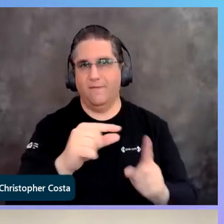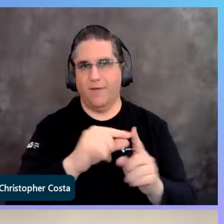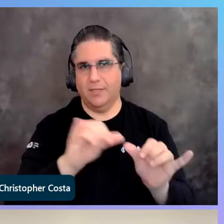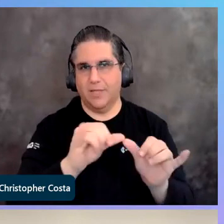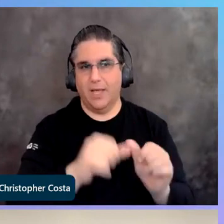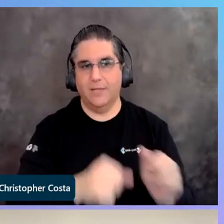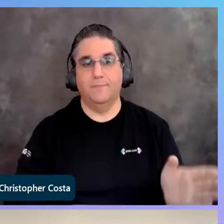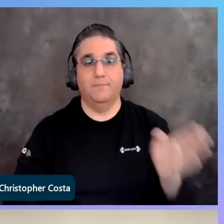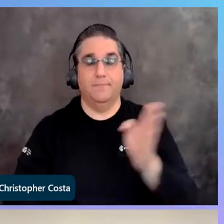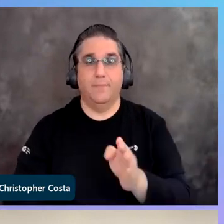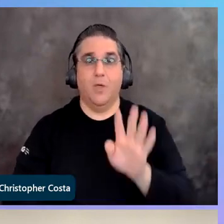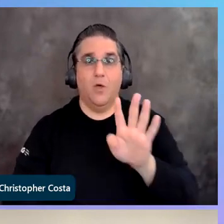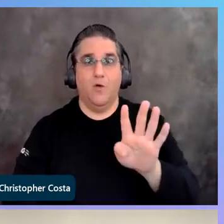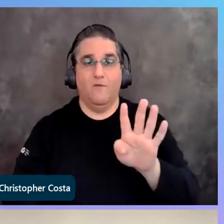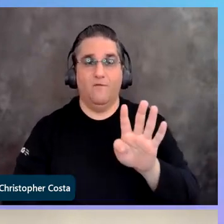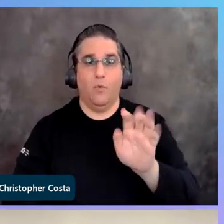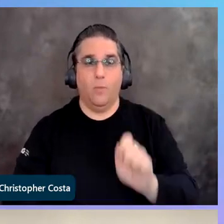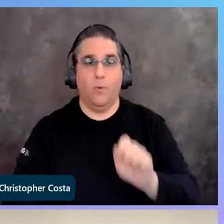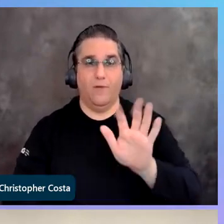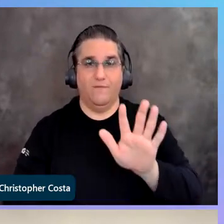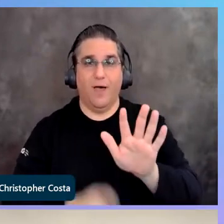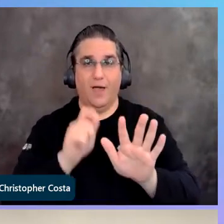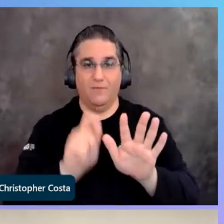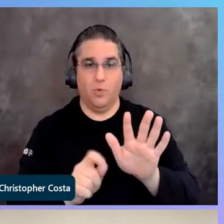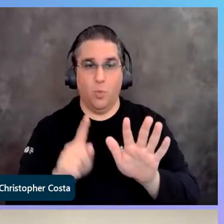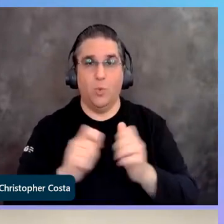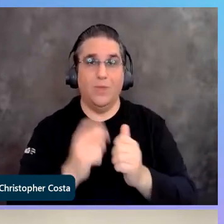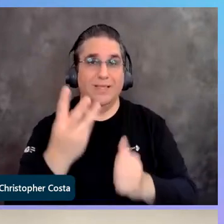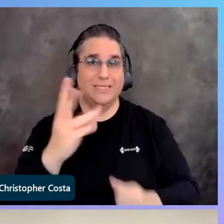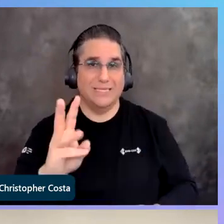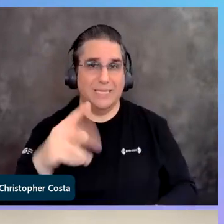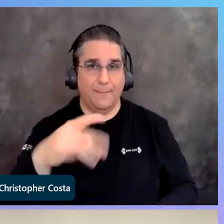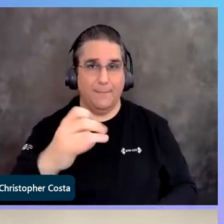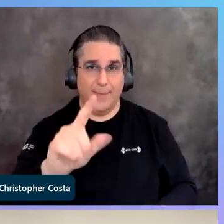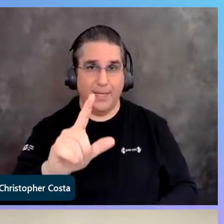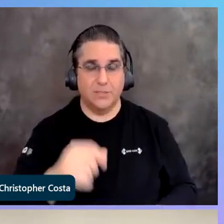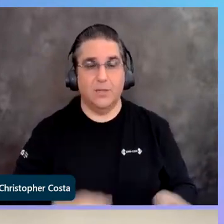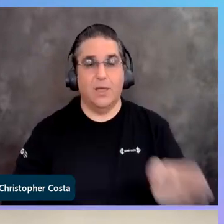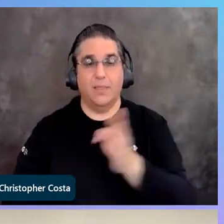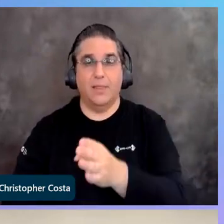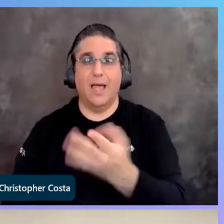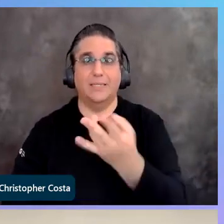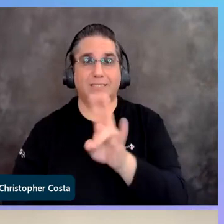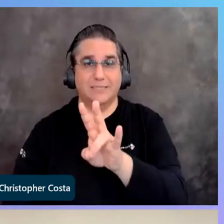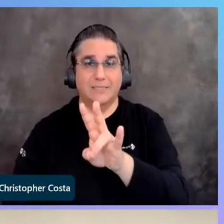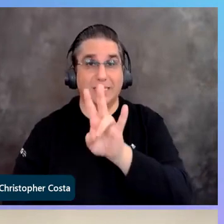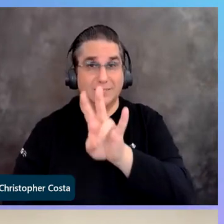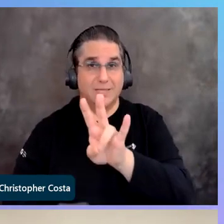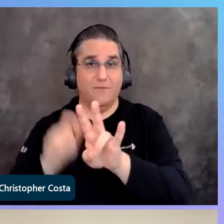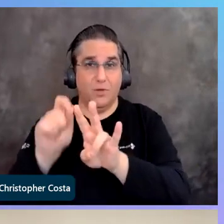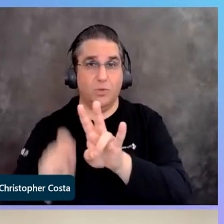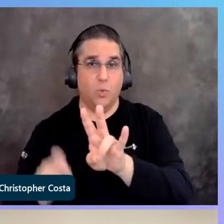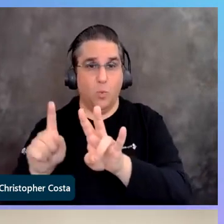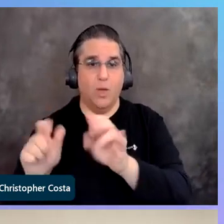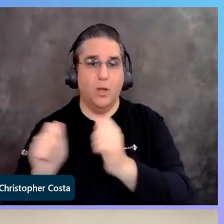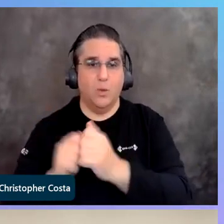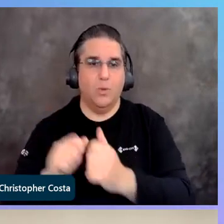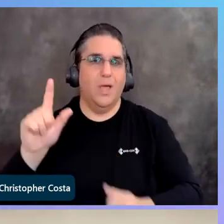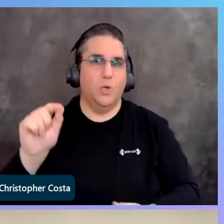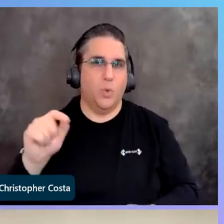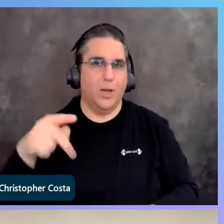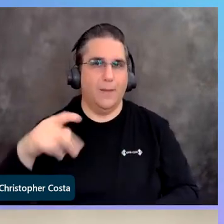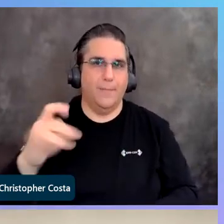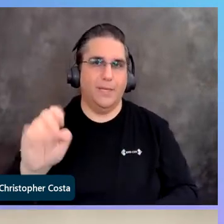with 16 pixel. And lastly, a 7 to 1 with 12 pixels. And I'm going to use all regular font